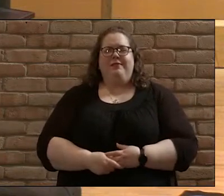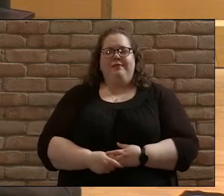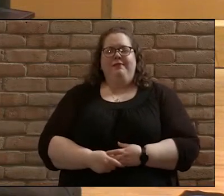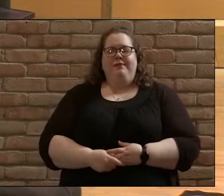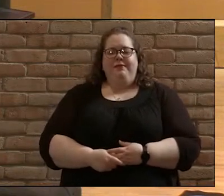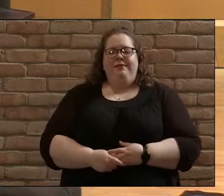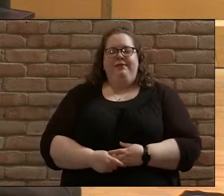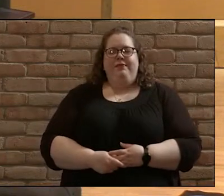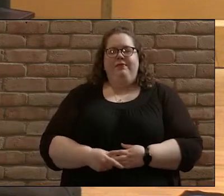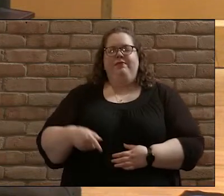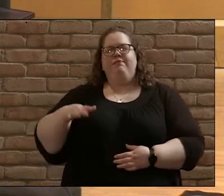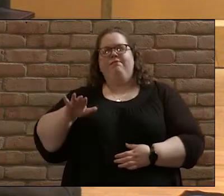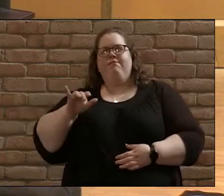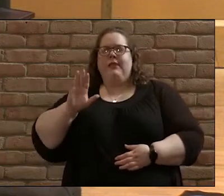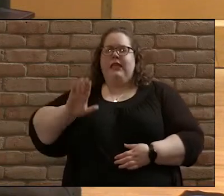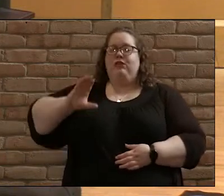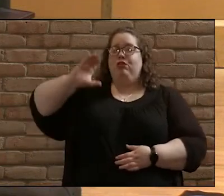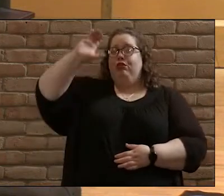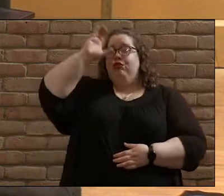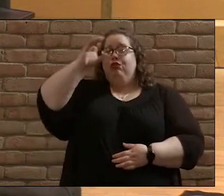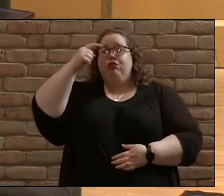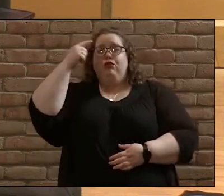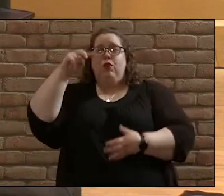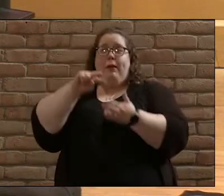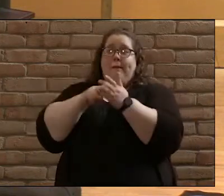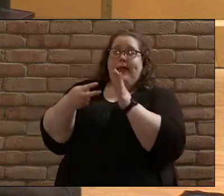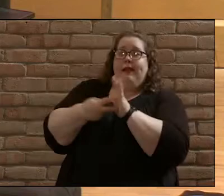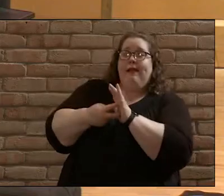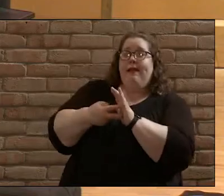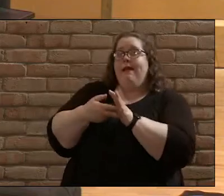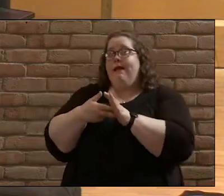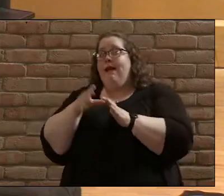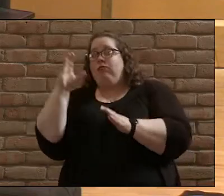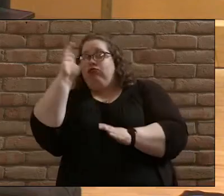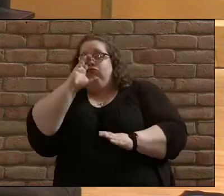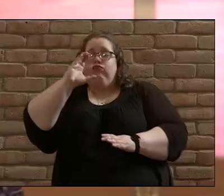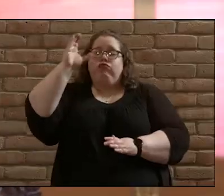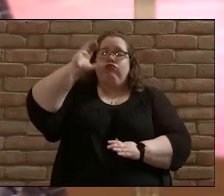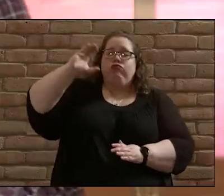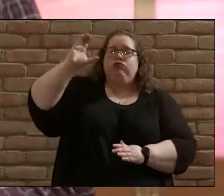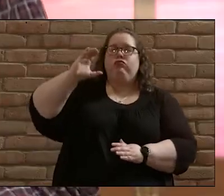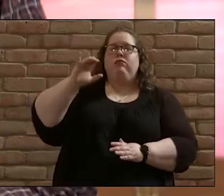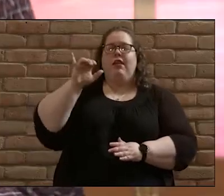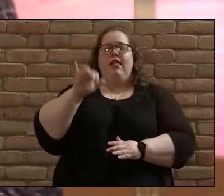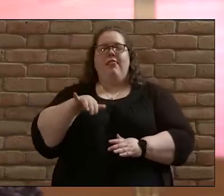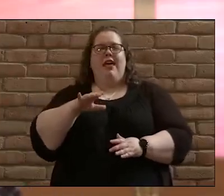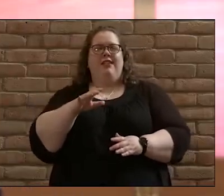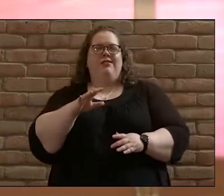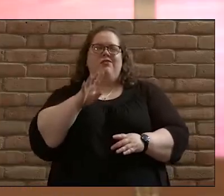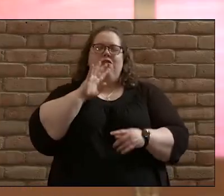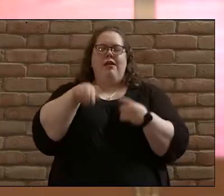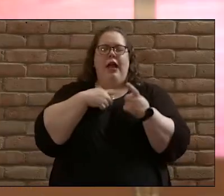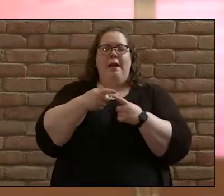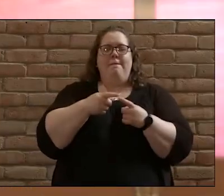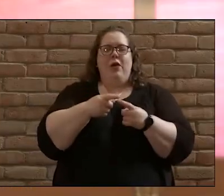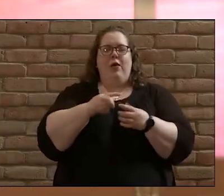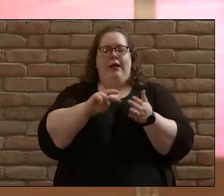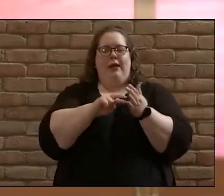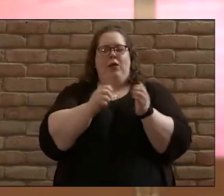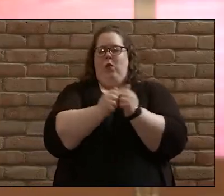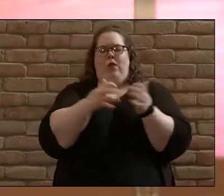this search for meaningless, all of this talk about meaninglessness, as